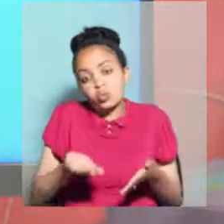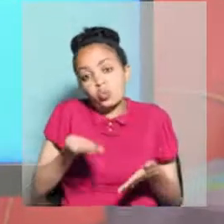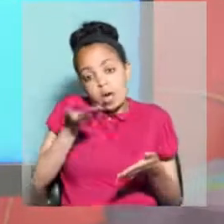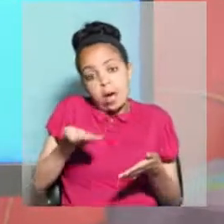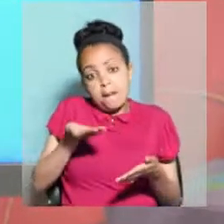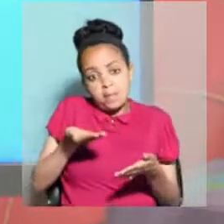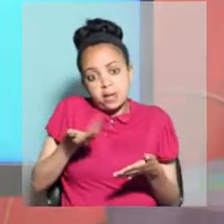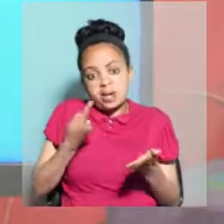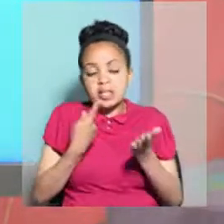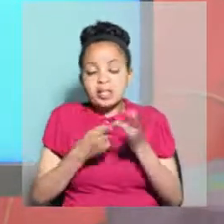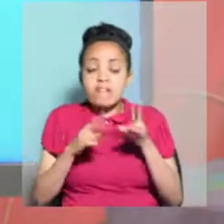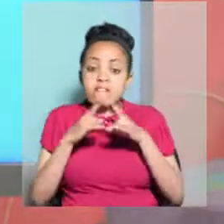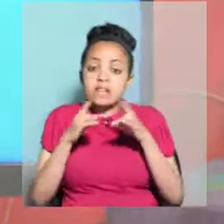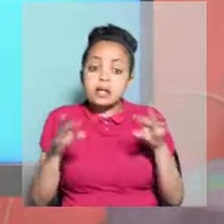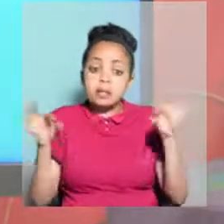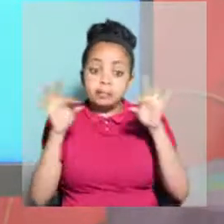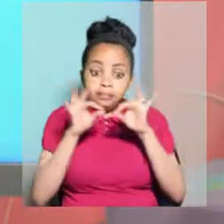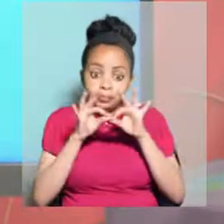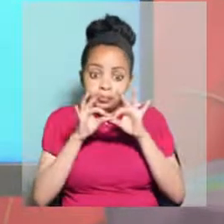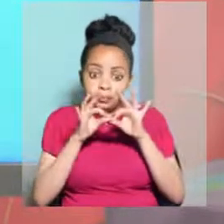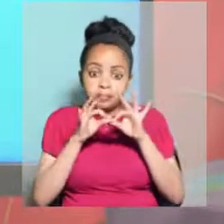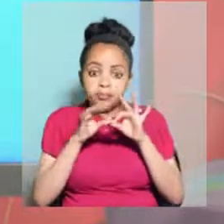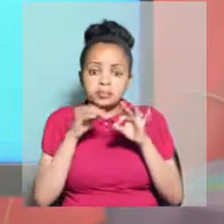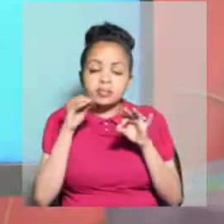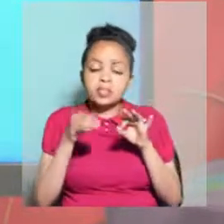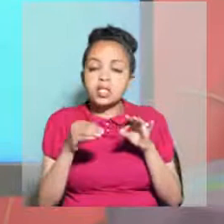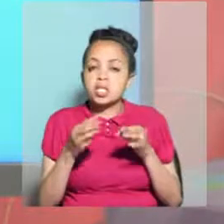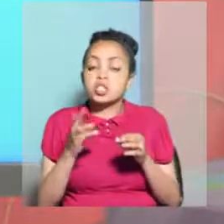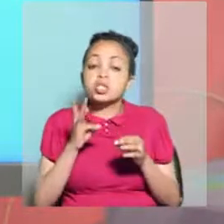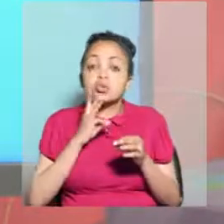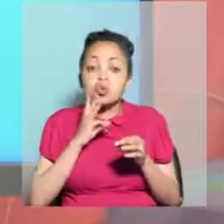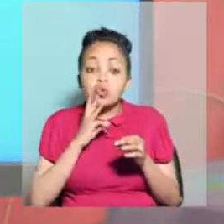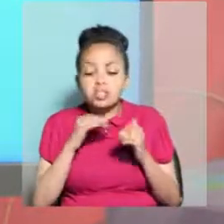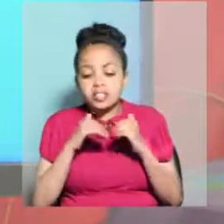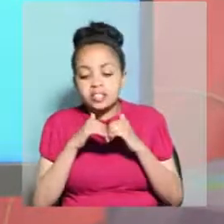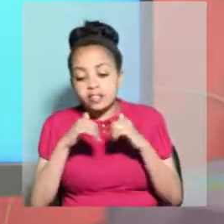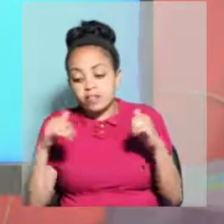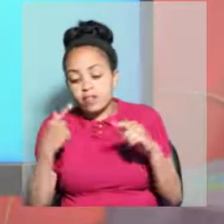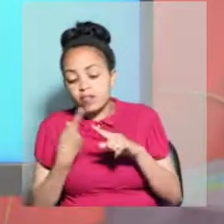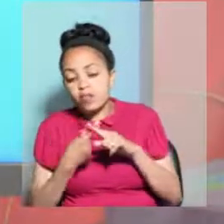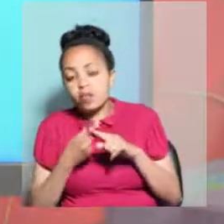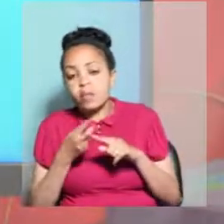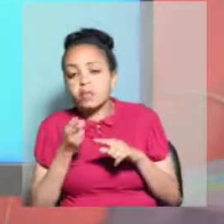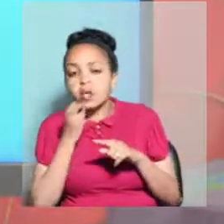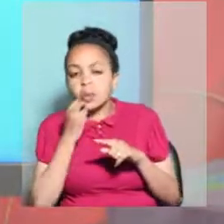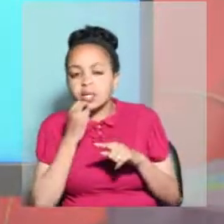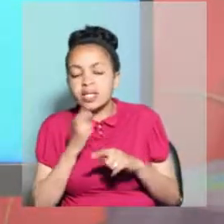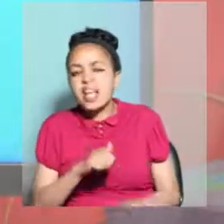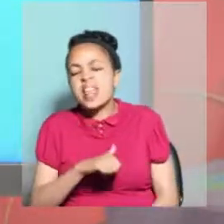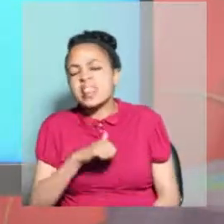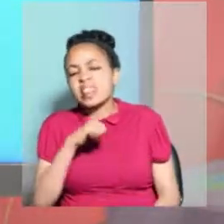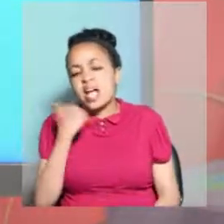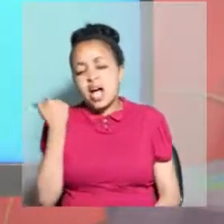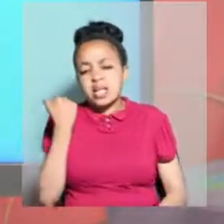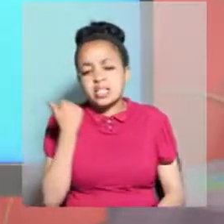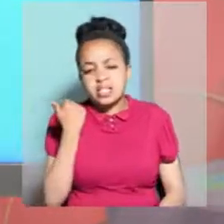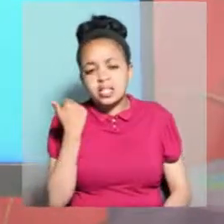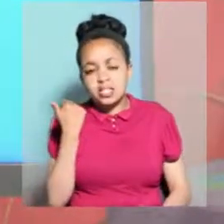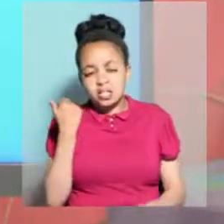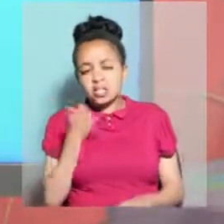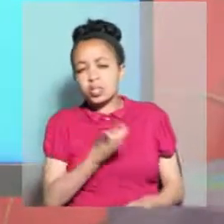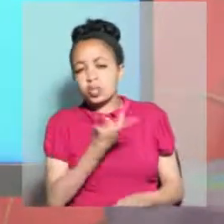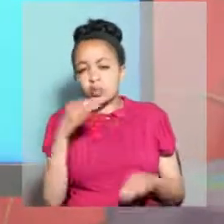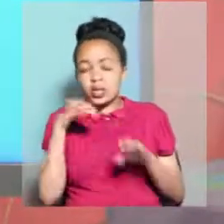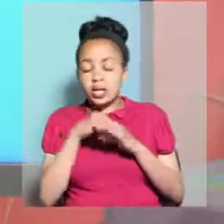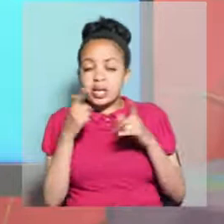upper. This is very important in identification of solid from that of liquid. The else very important tool